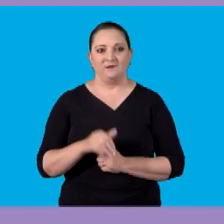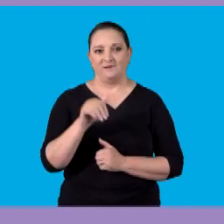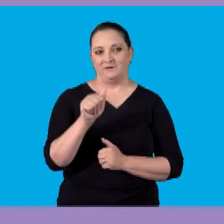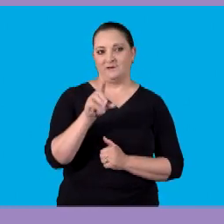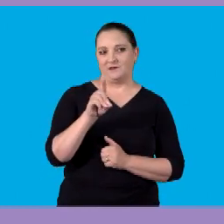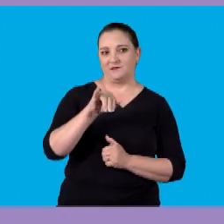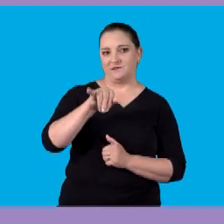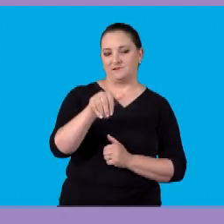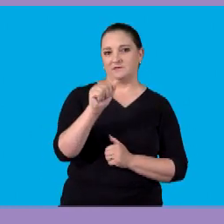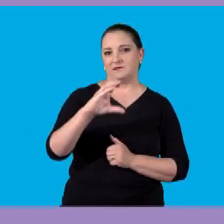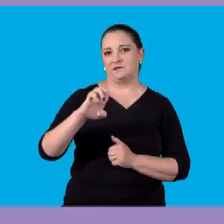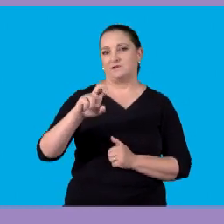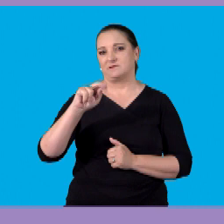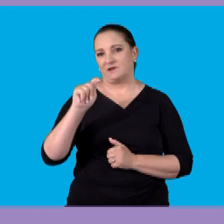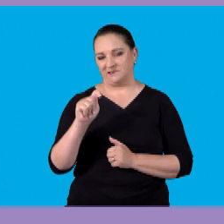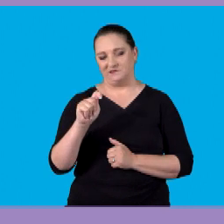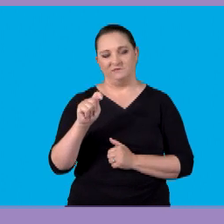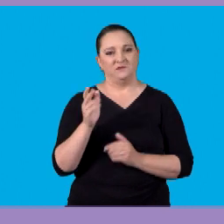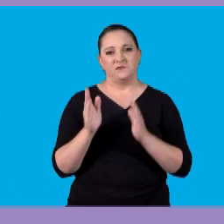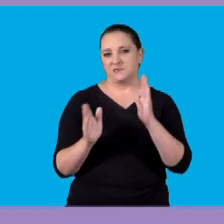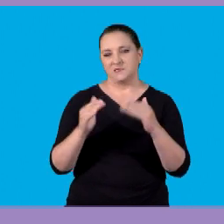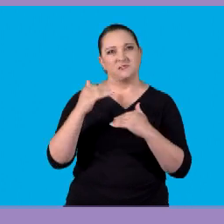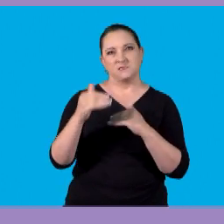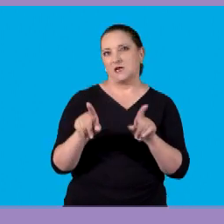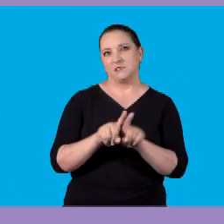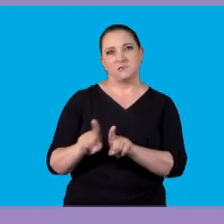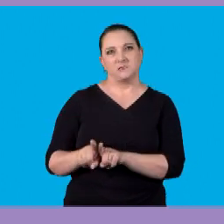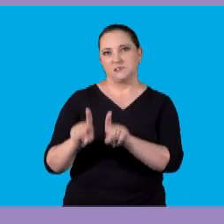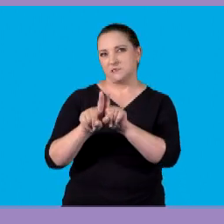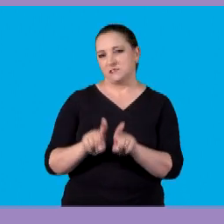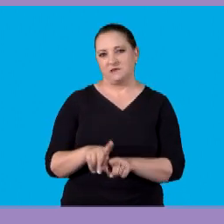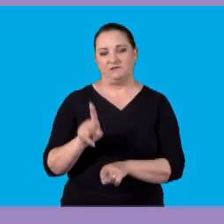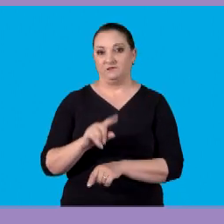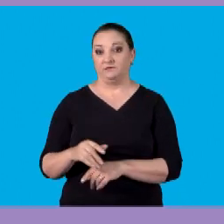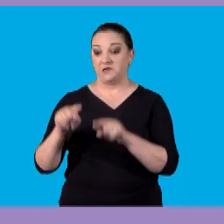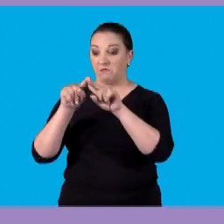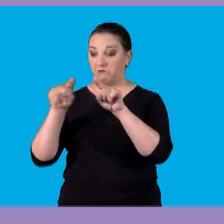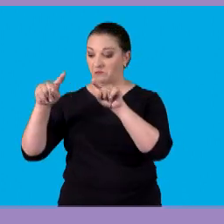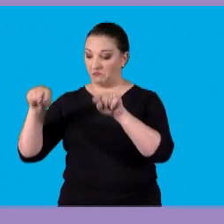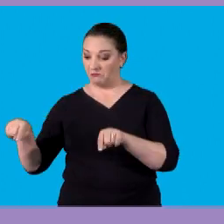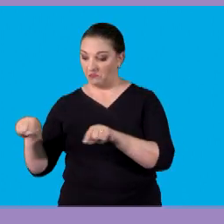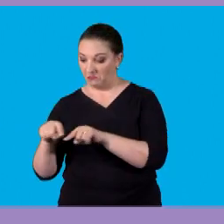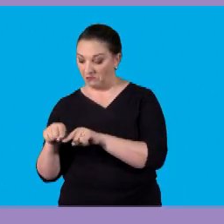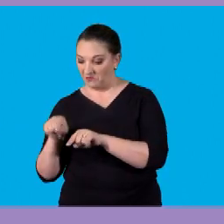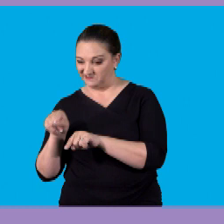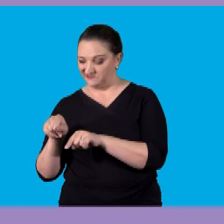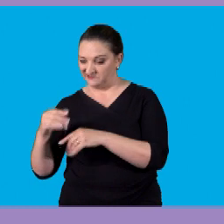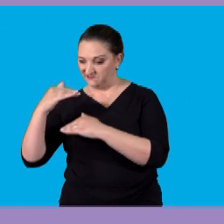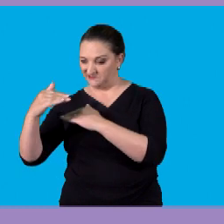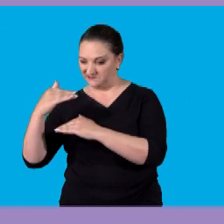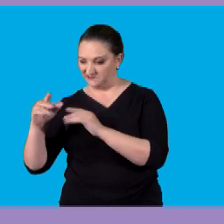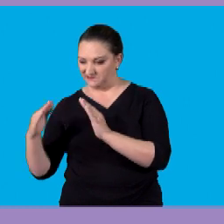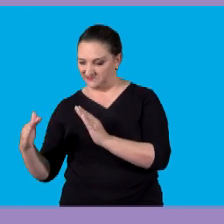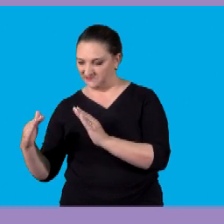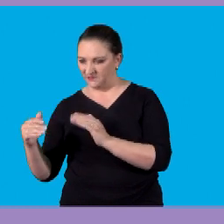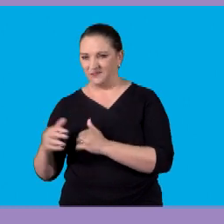not have adjacent sides that are equal. Let's think of a trapezium. Does it have adjacent